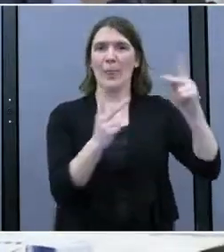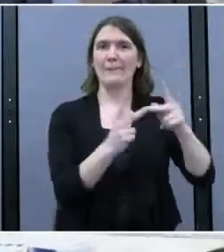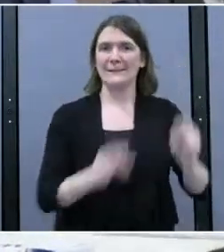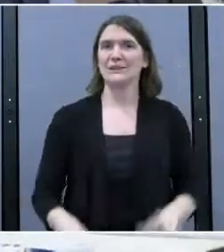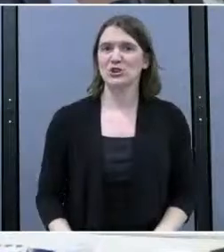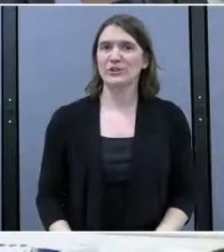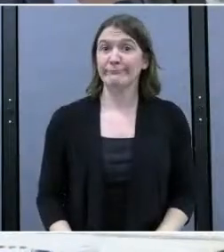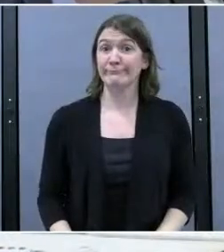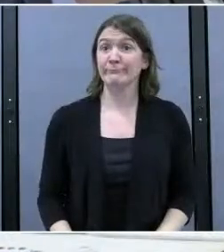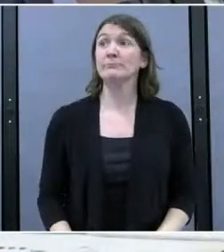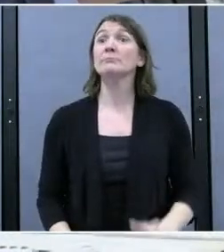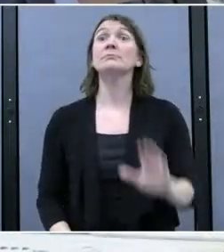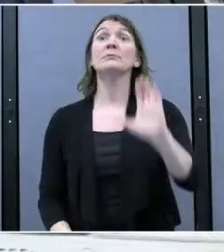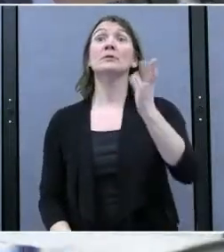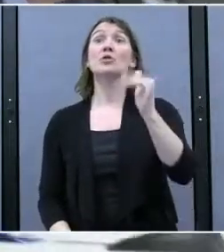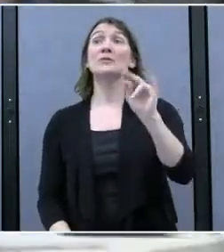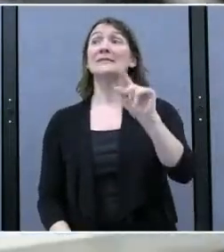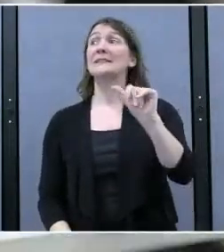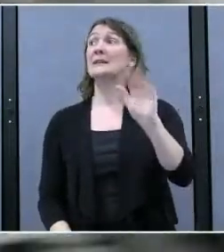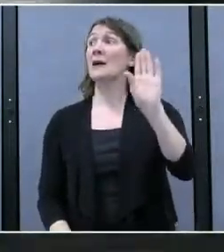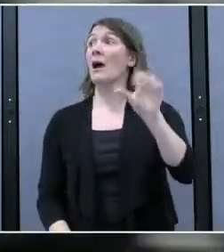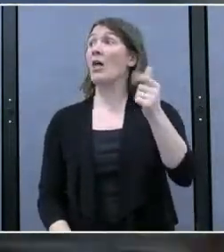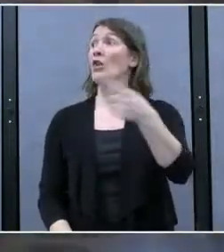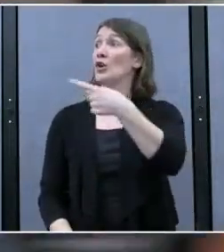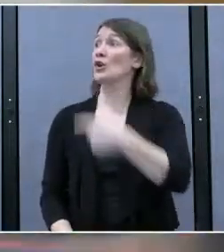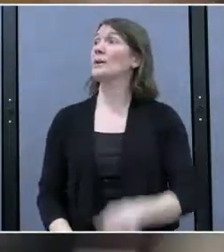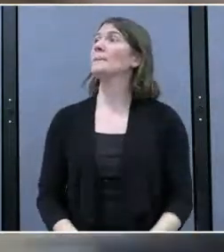Okay, Christina?